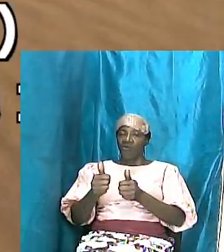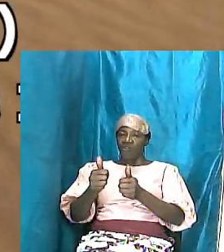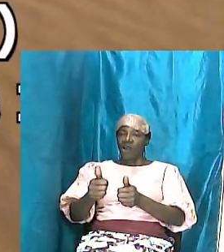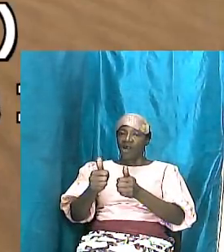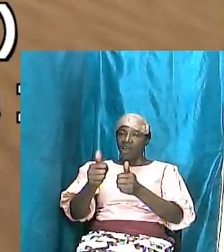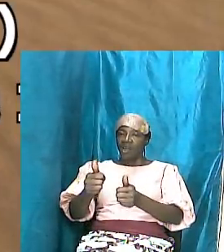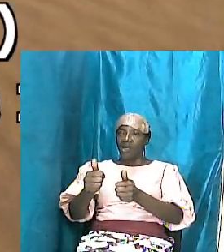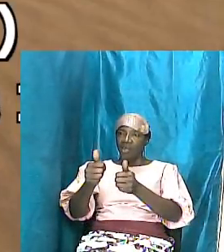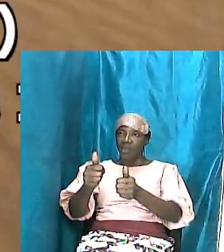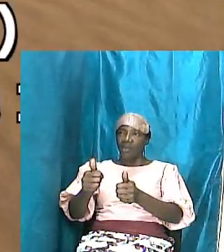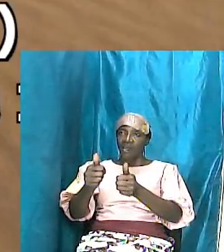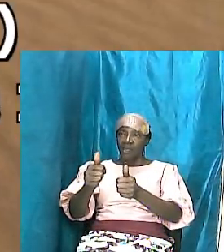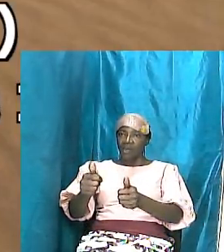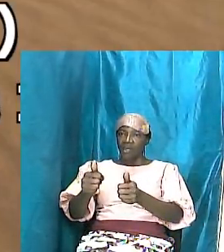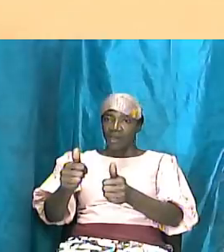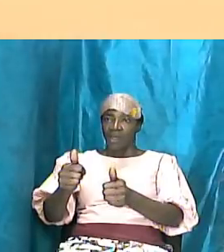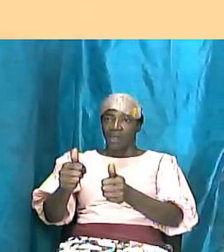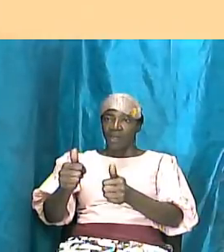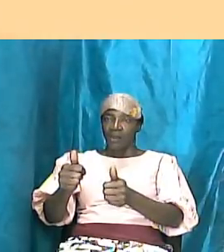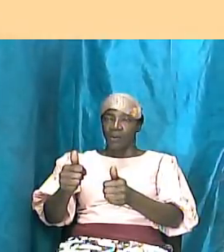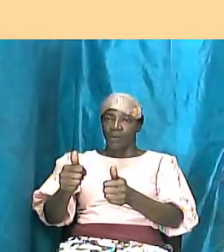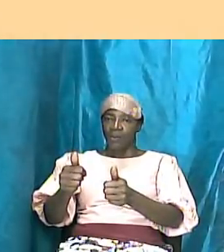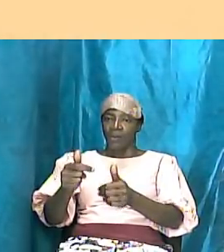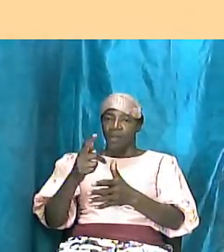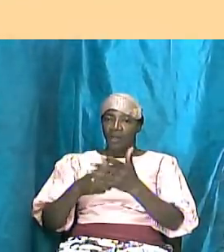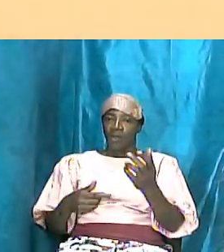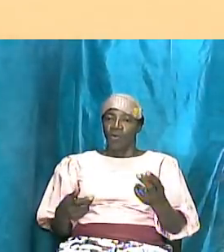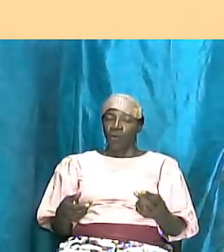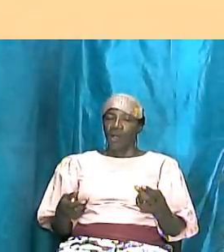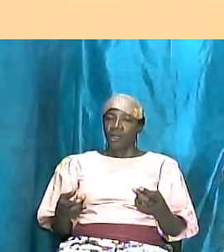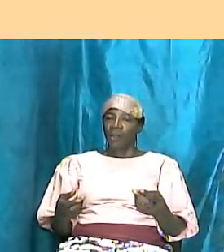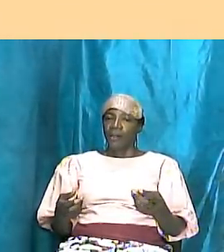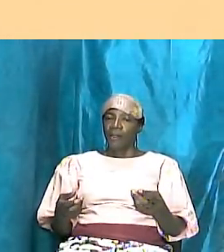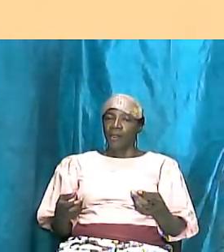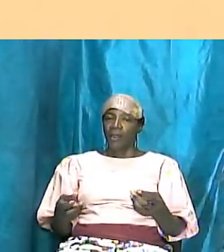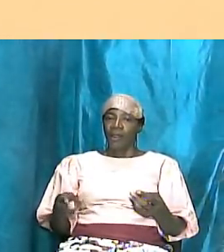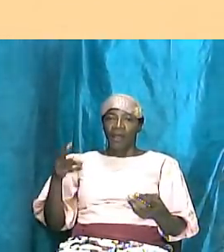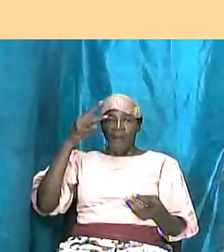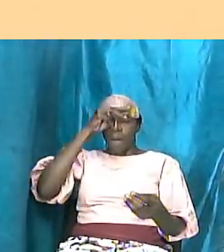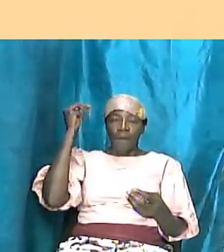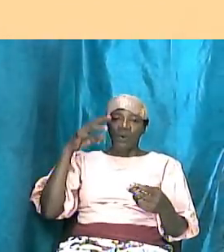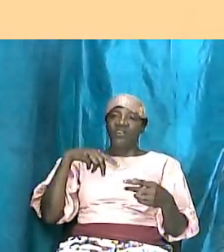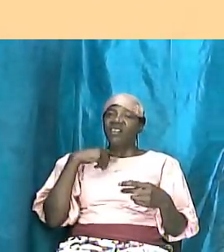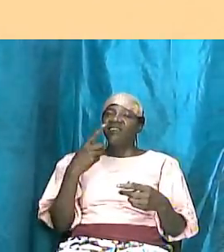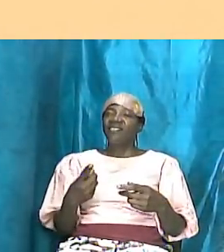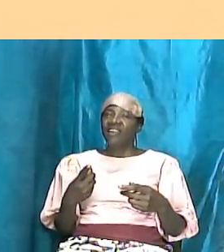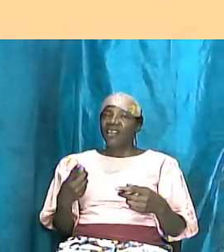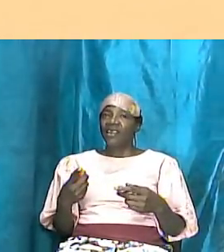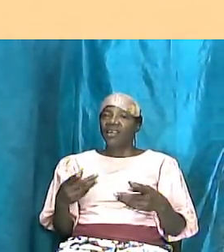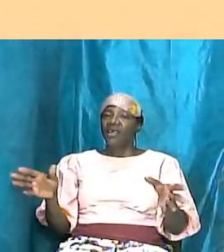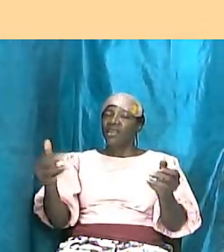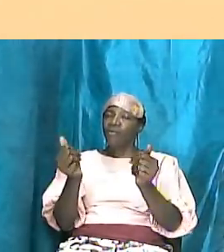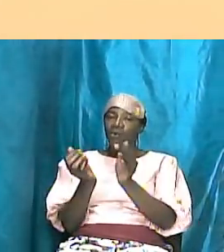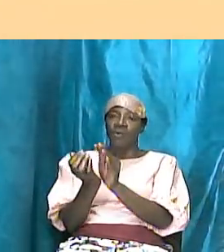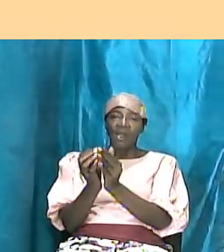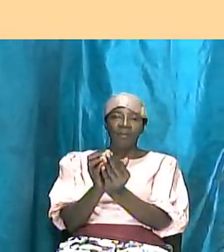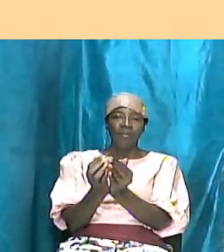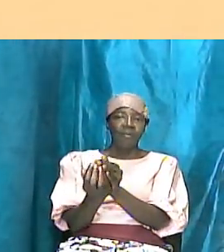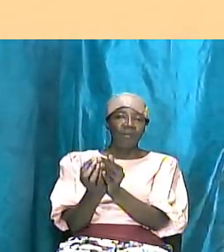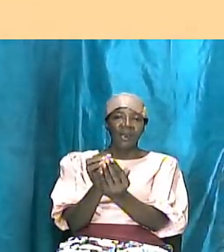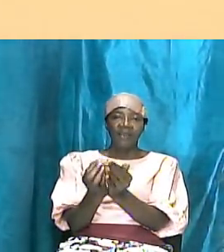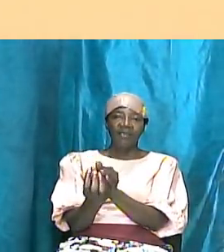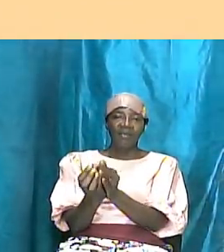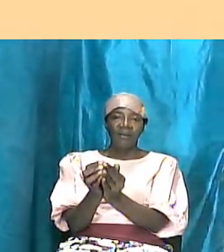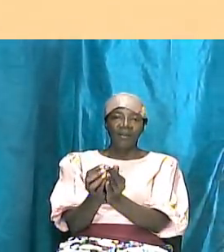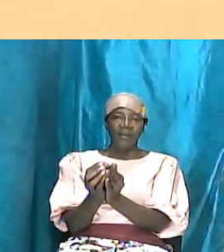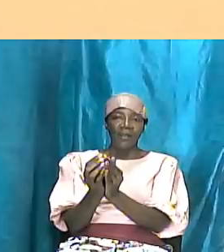instruction of Moses. We all know that. They took their basins, and the head of